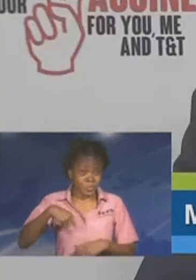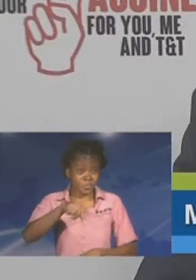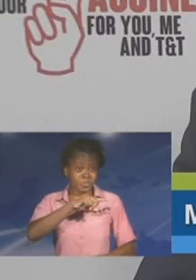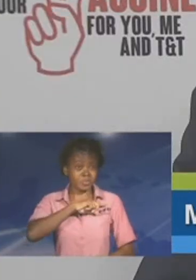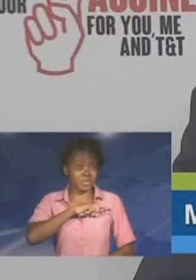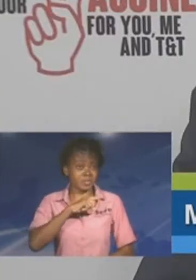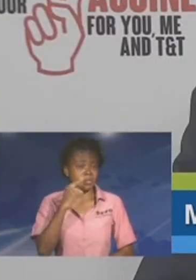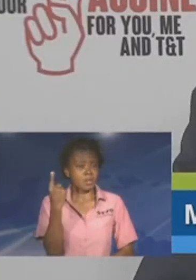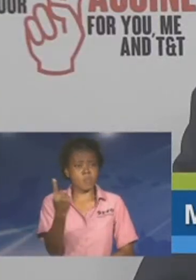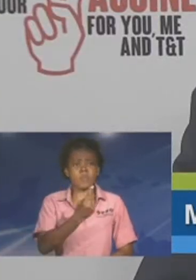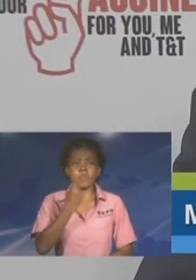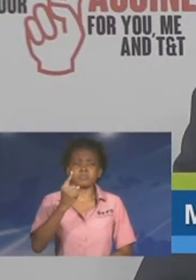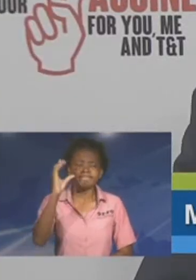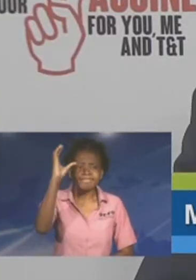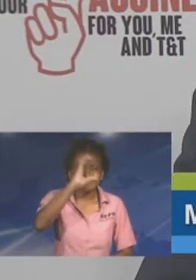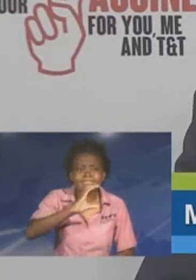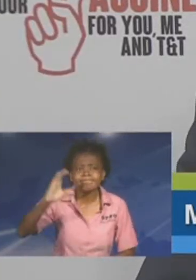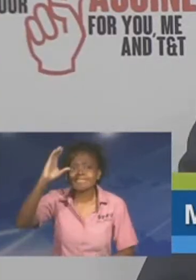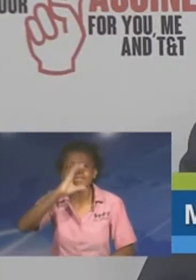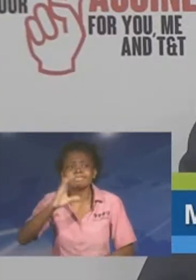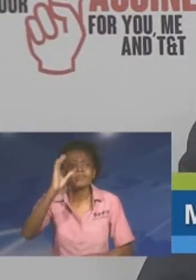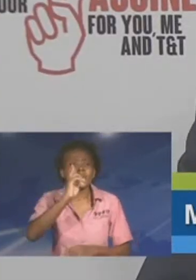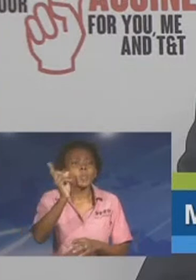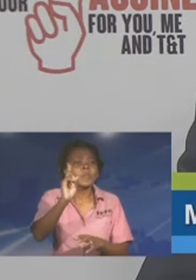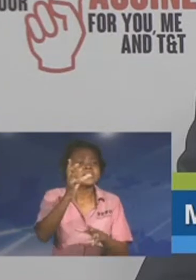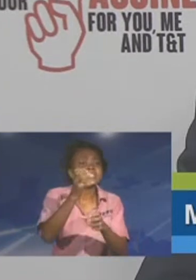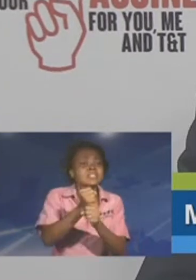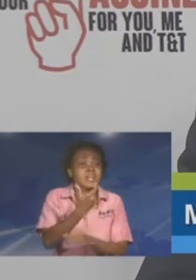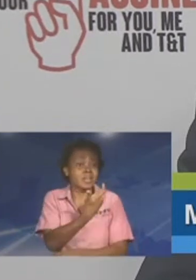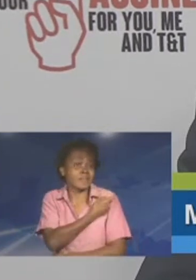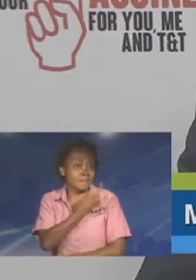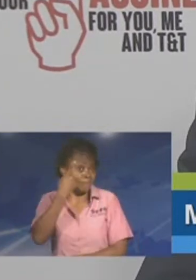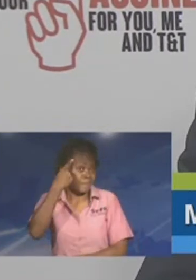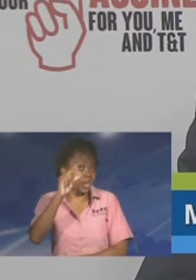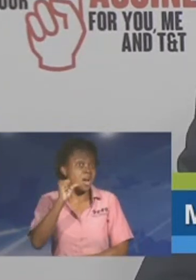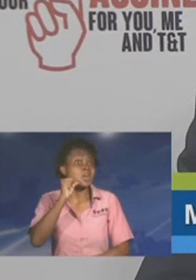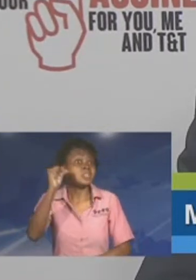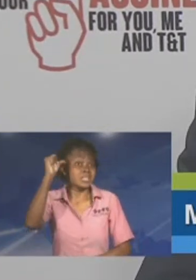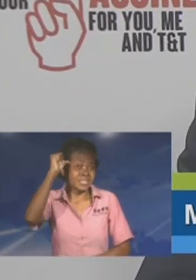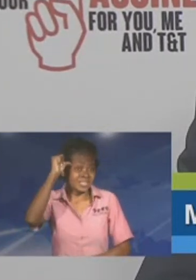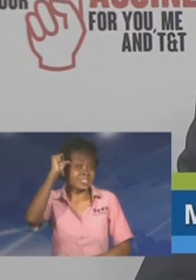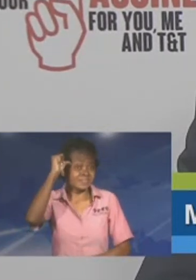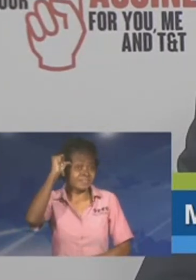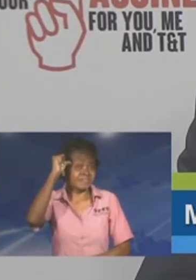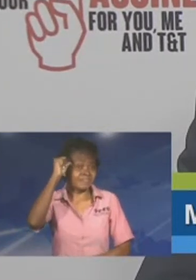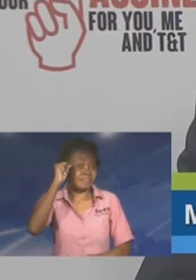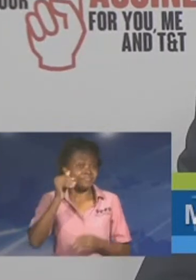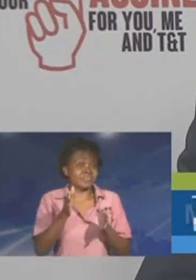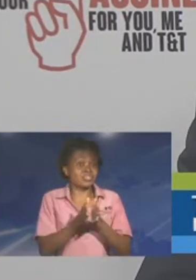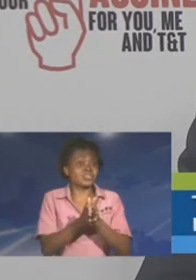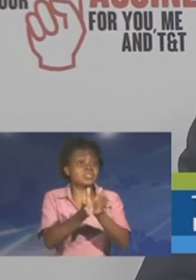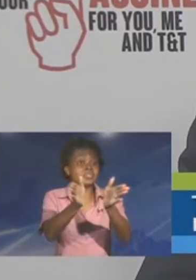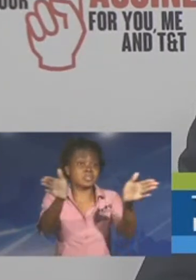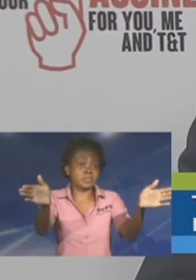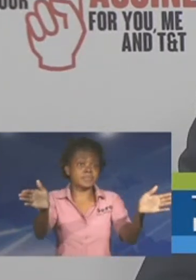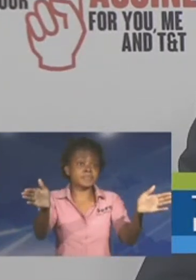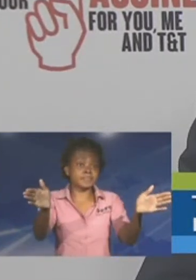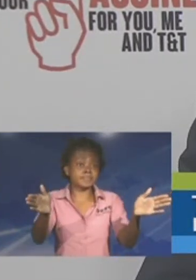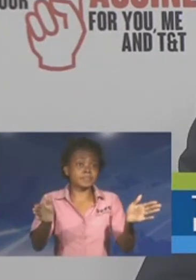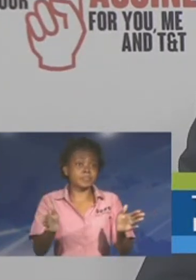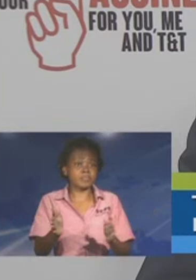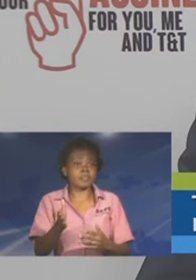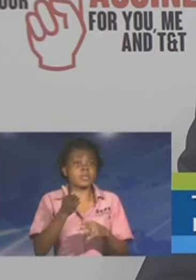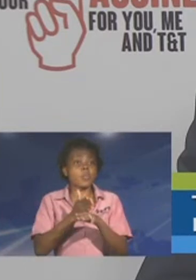vaccines. So for the adult population over 18, the the